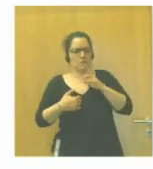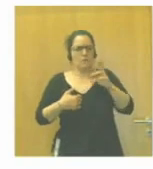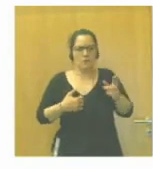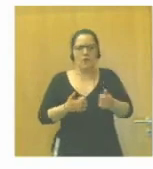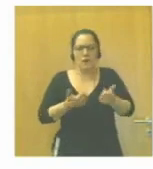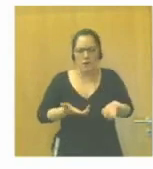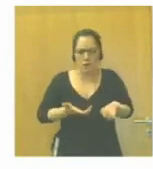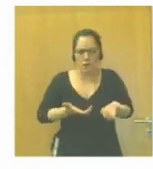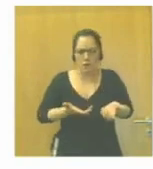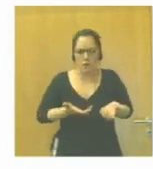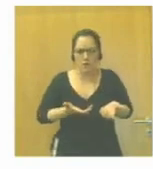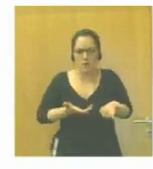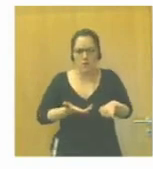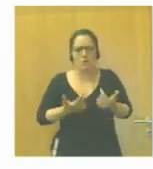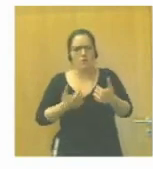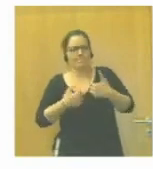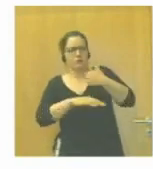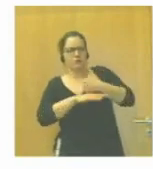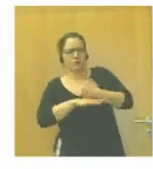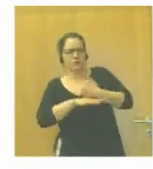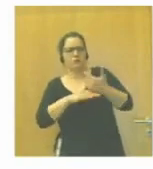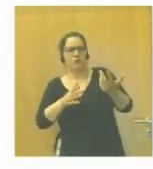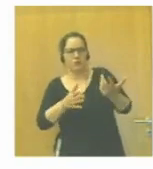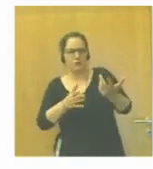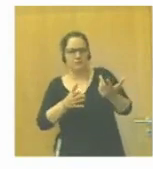answer anyway. And that is,